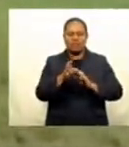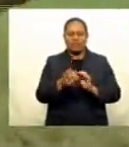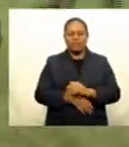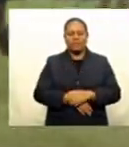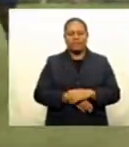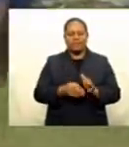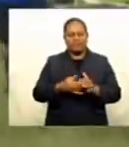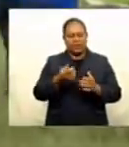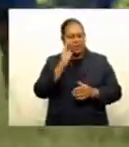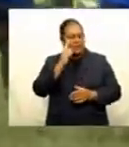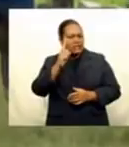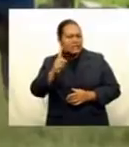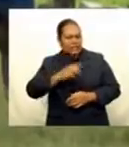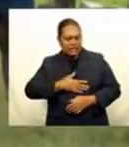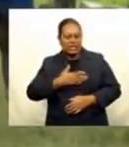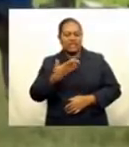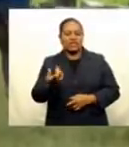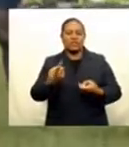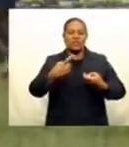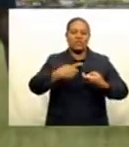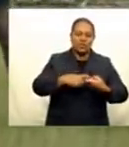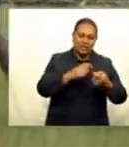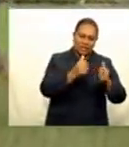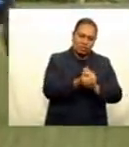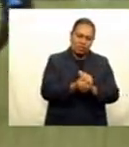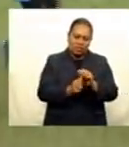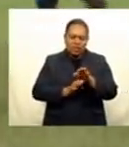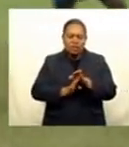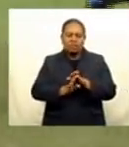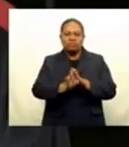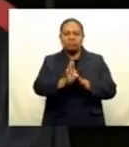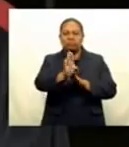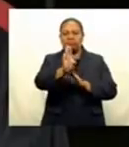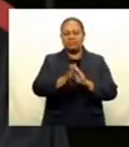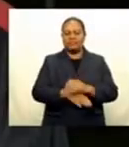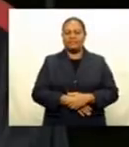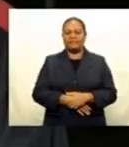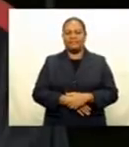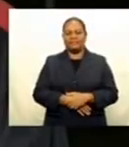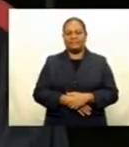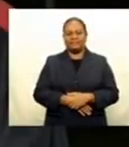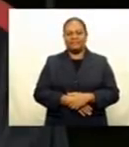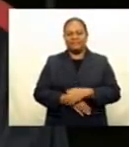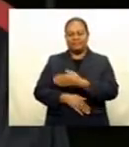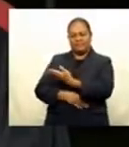also noticed the interest to join the sport has grown. There's hype and